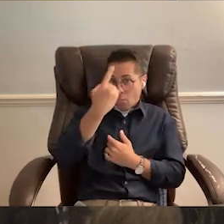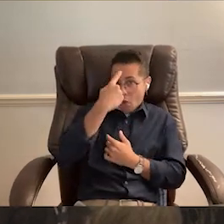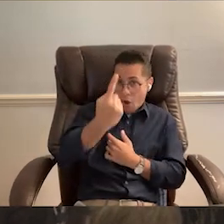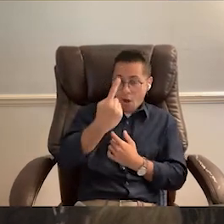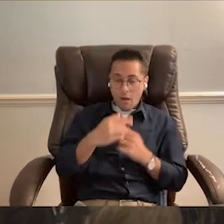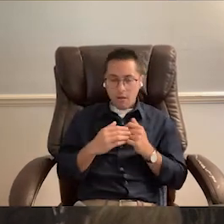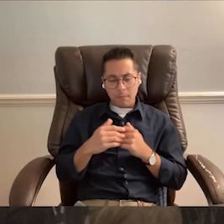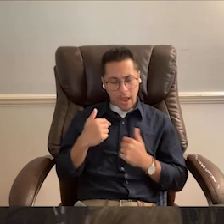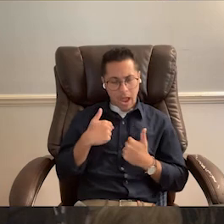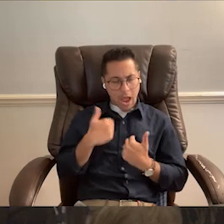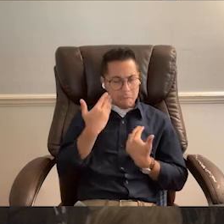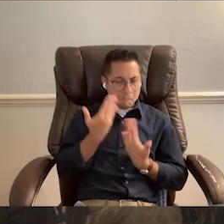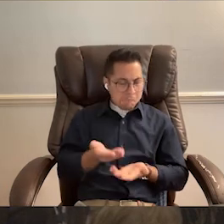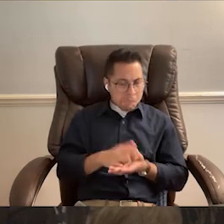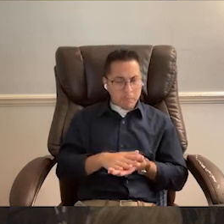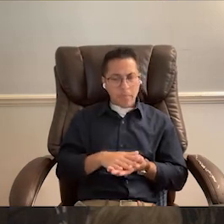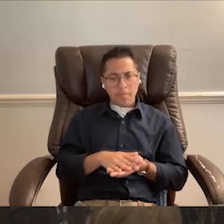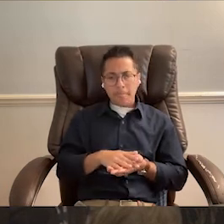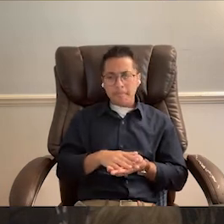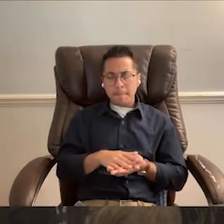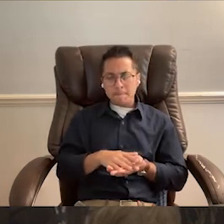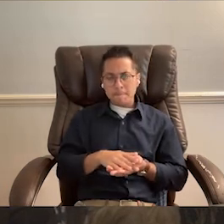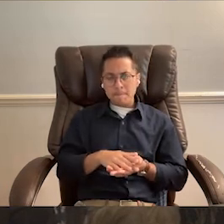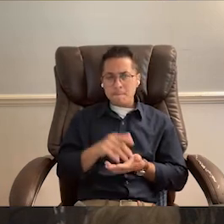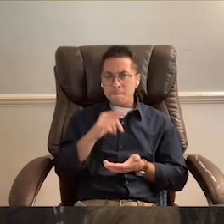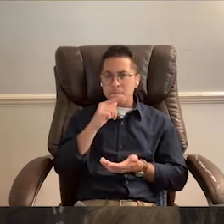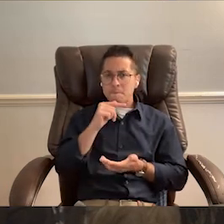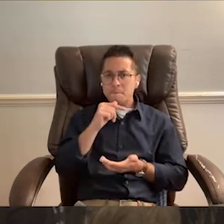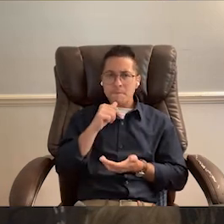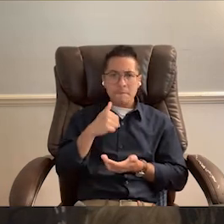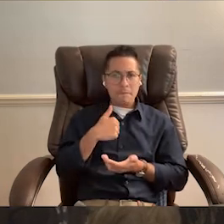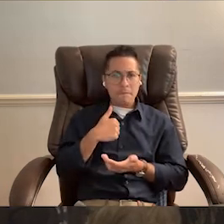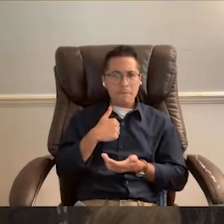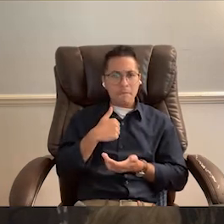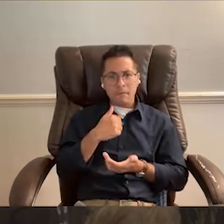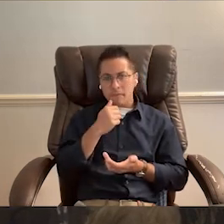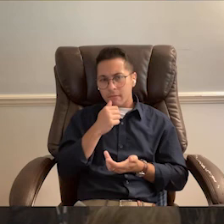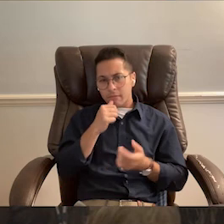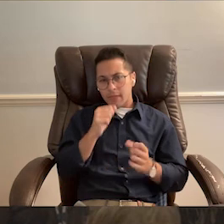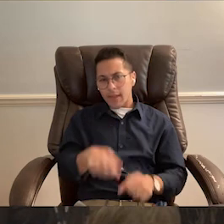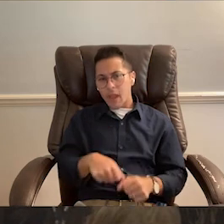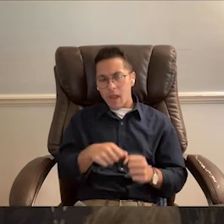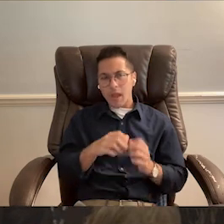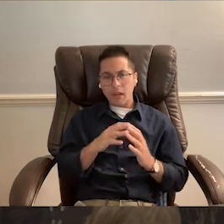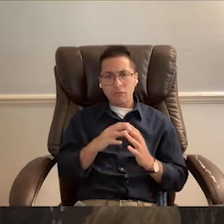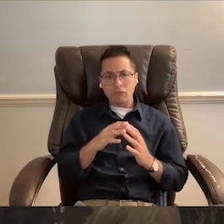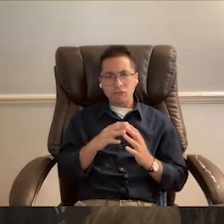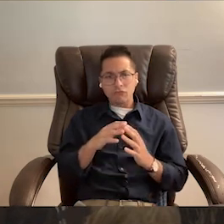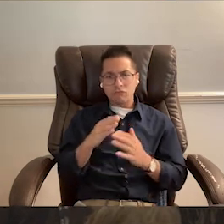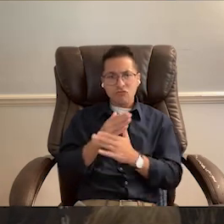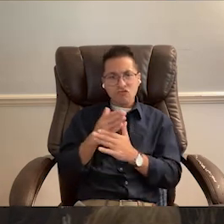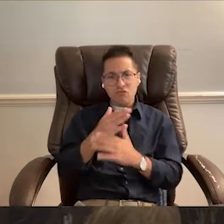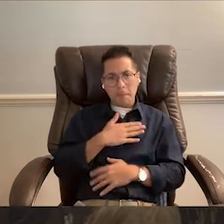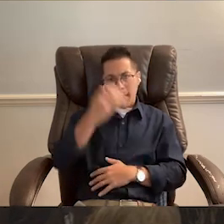a thought, maybe a single thought. And I don't know who